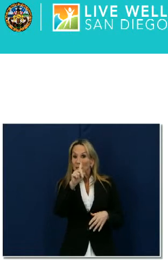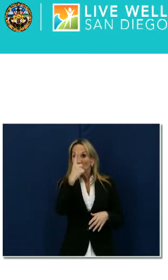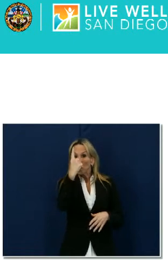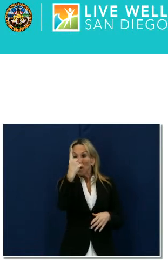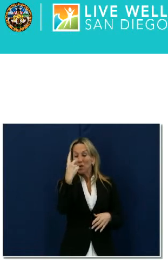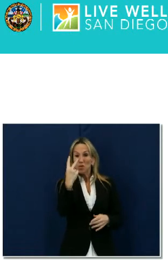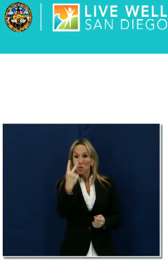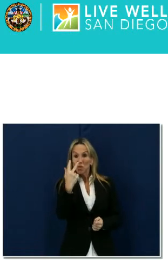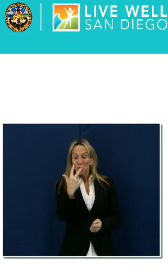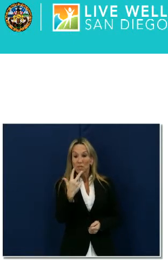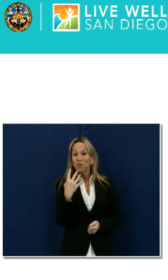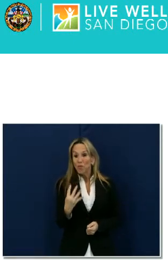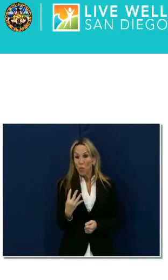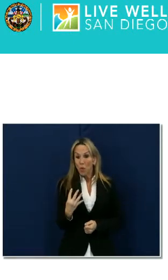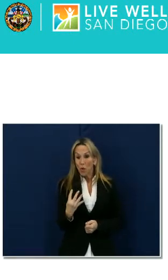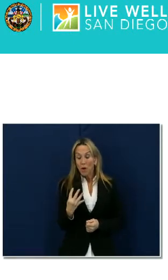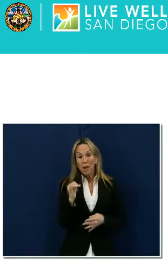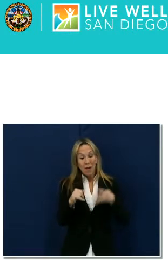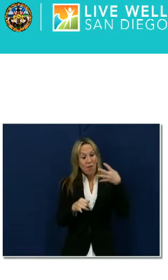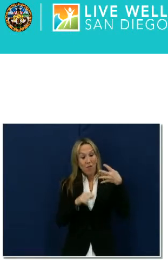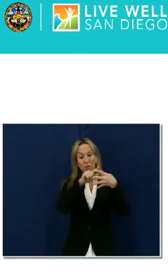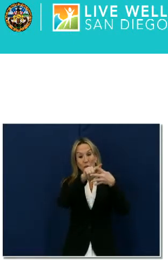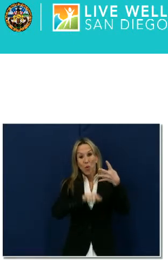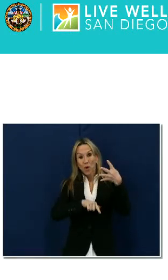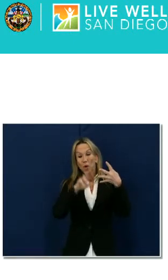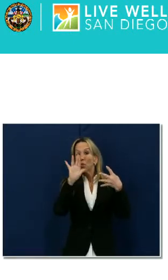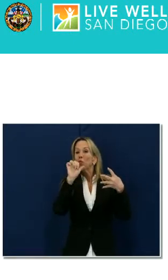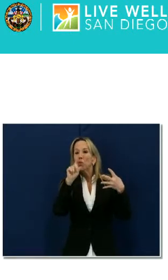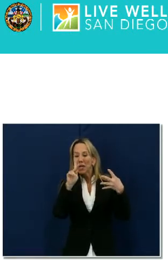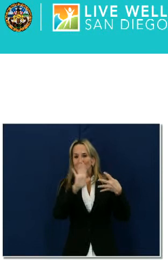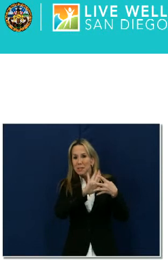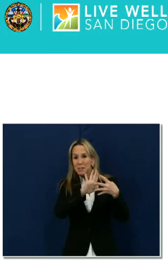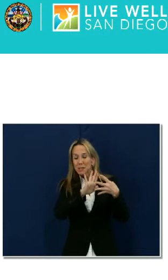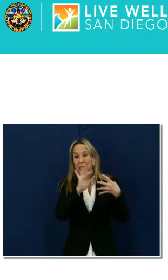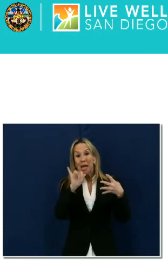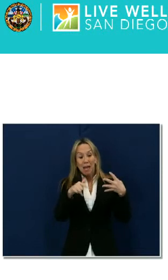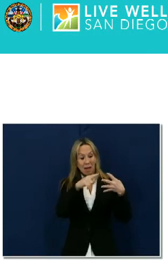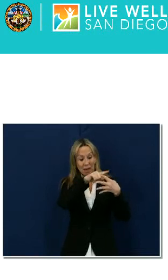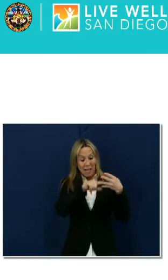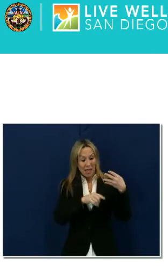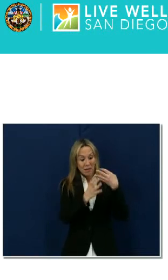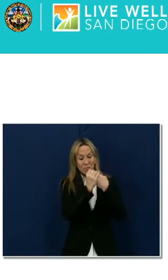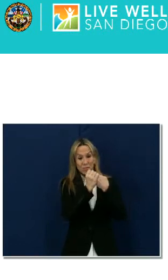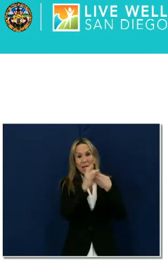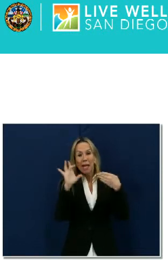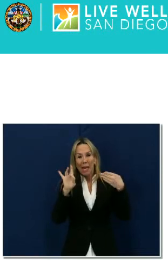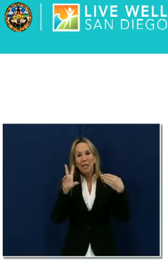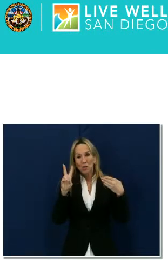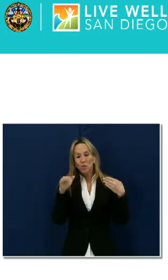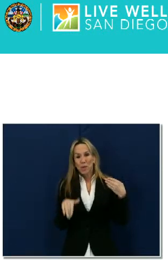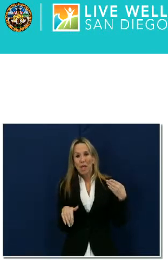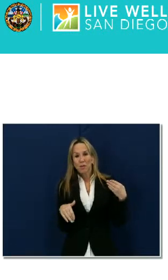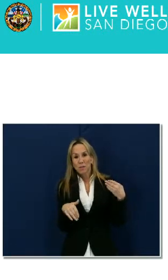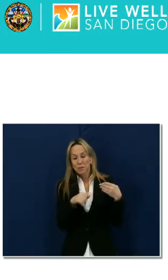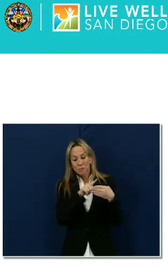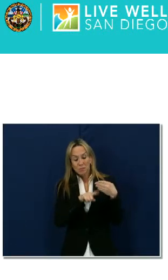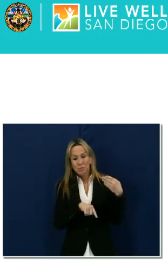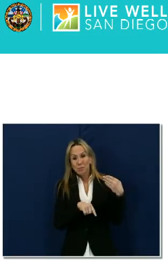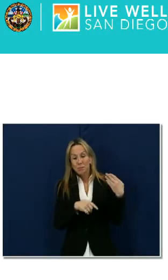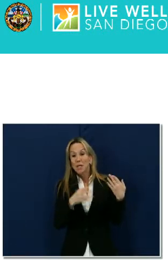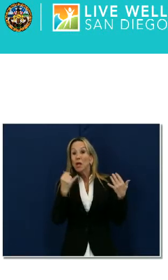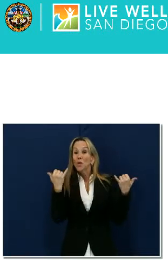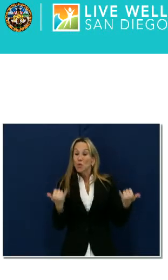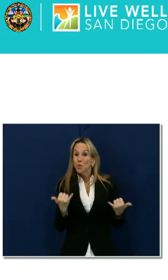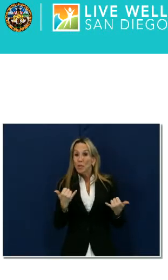4. Those 4, as we run through based on risk, will get us our 82,000. To date, we have received just